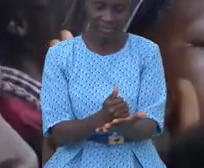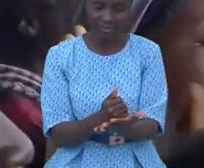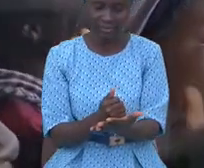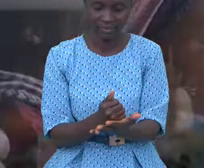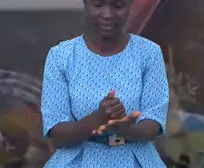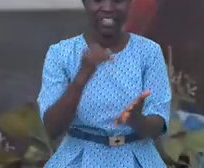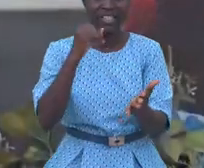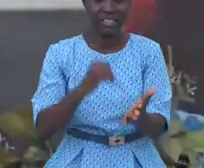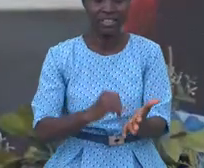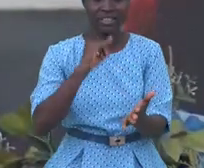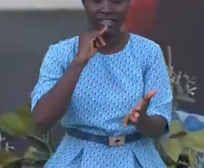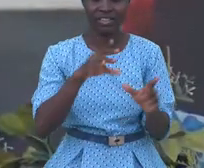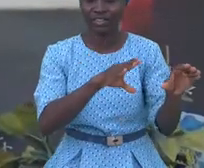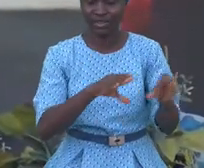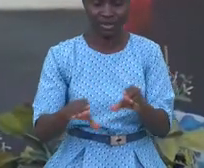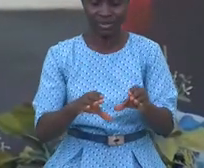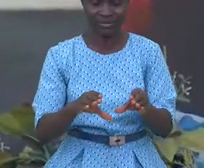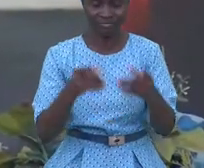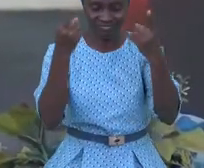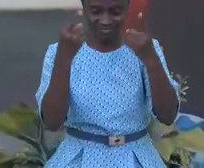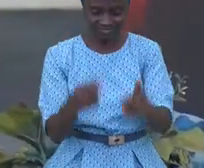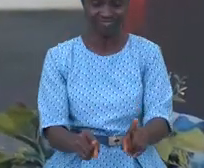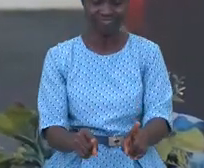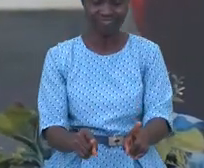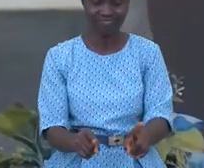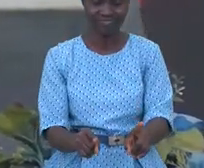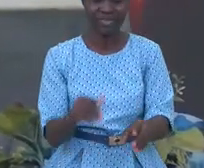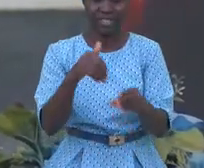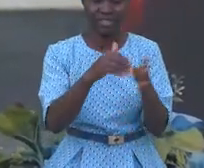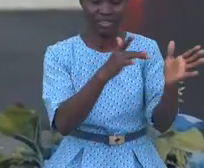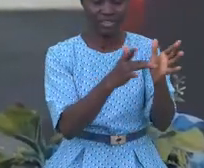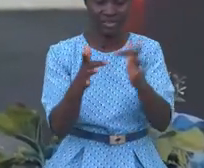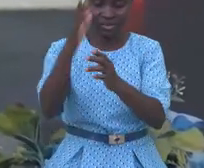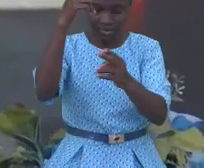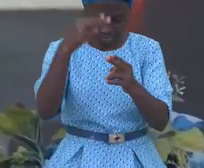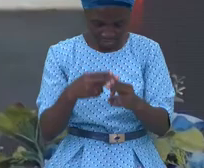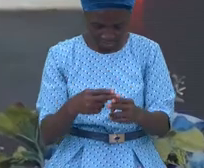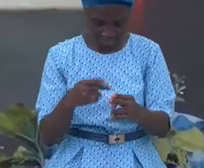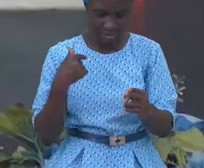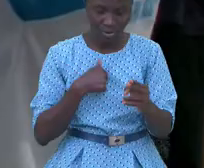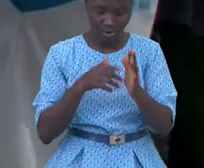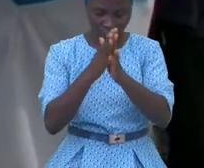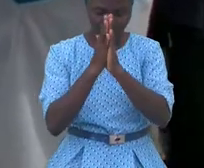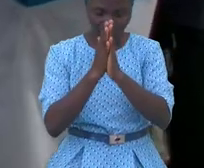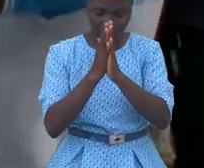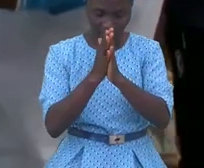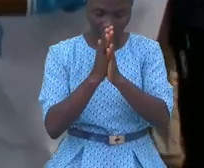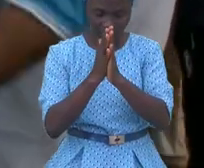It is done. In Jesus' name we pray.